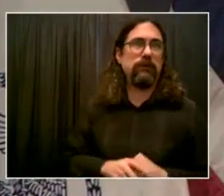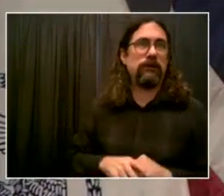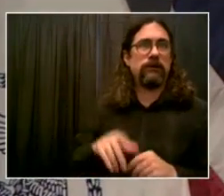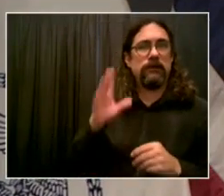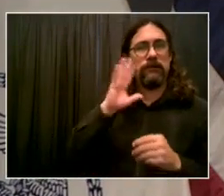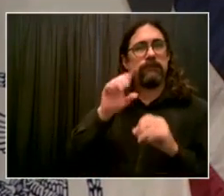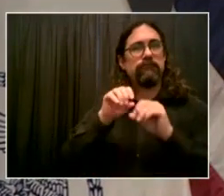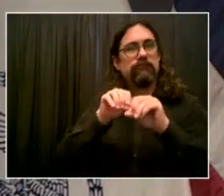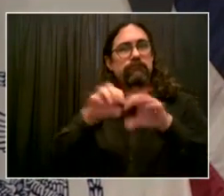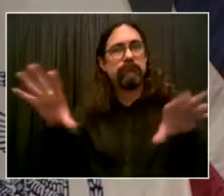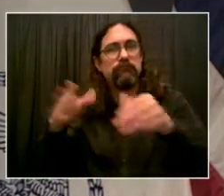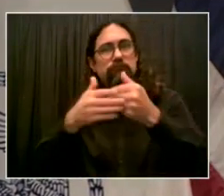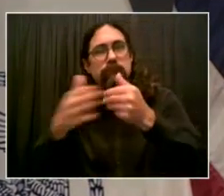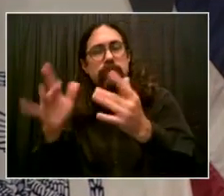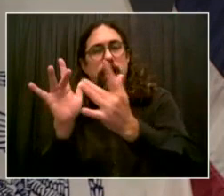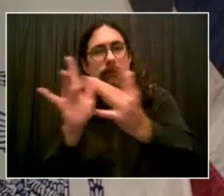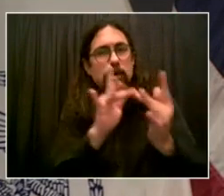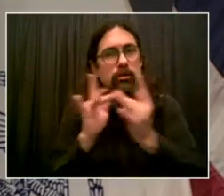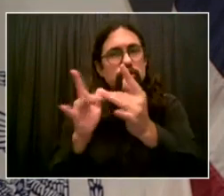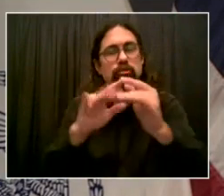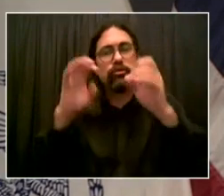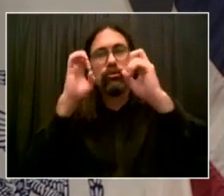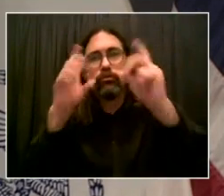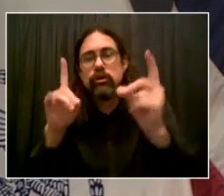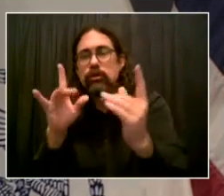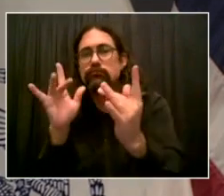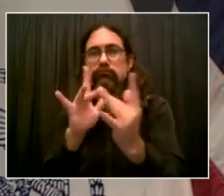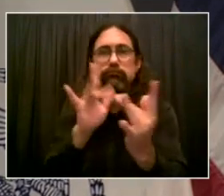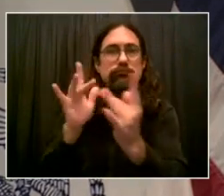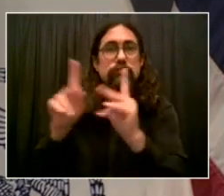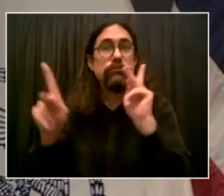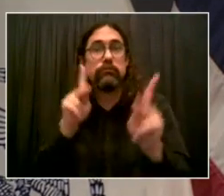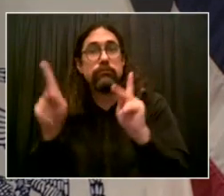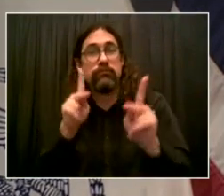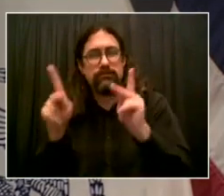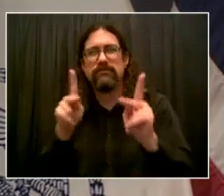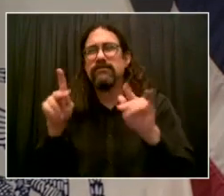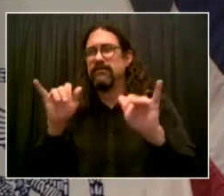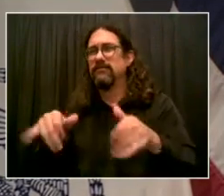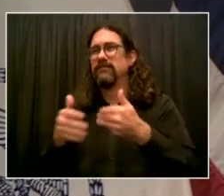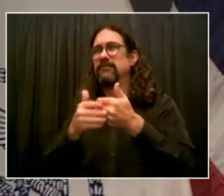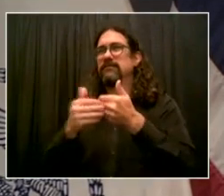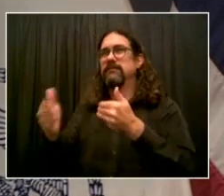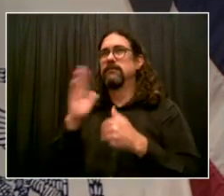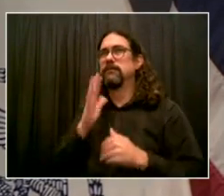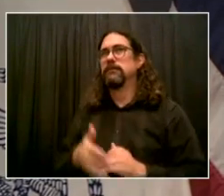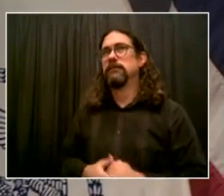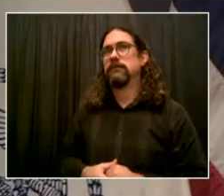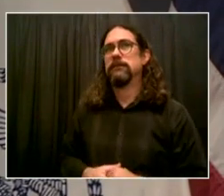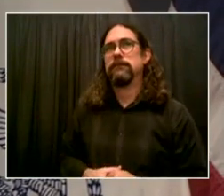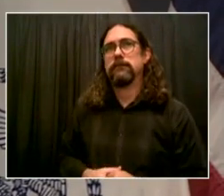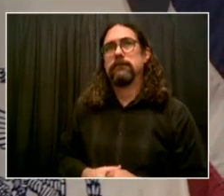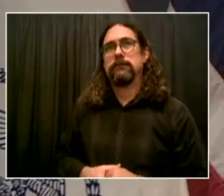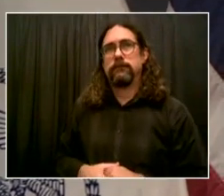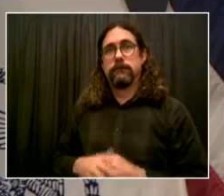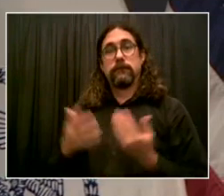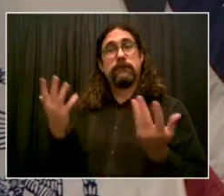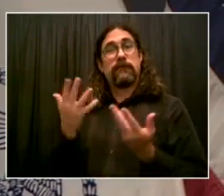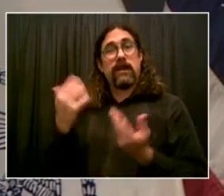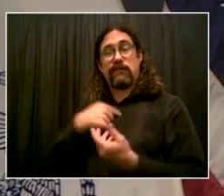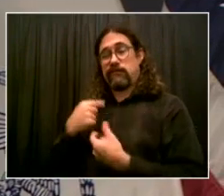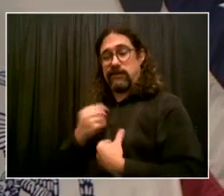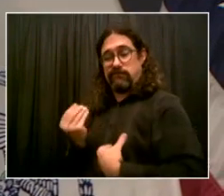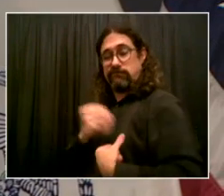everything we can to get out of the COVID era. It's coming soon. We have the chance to get out of the COVID era, but then we have a lot of other public health challenges that we need to